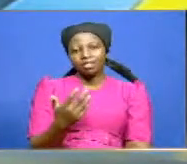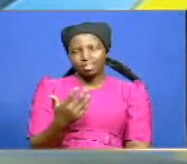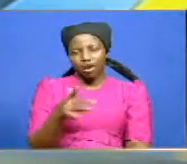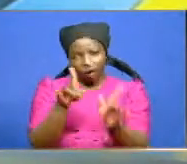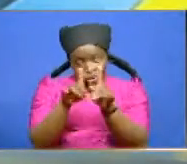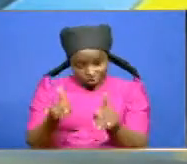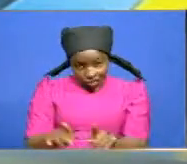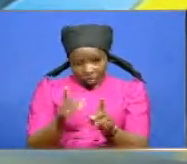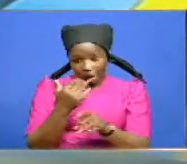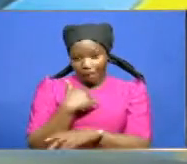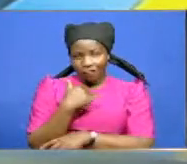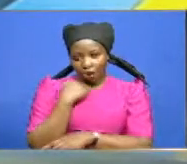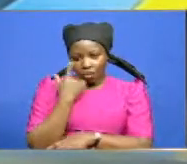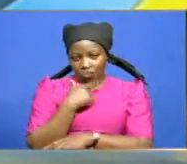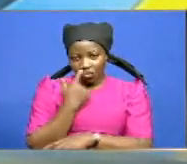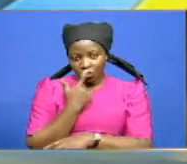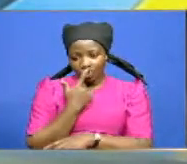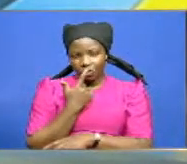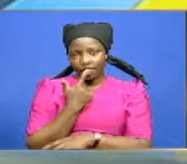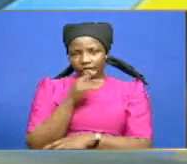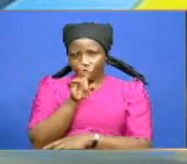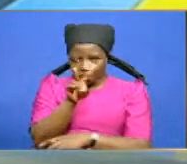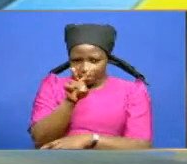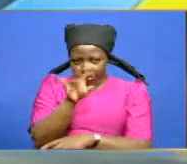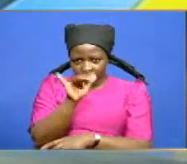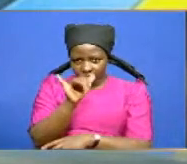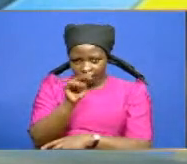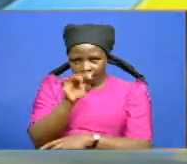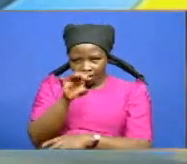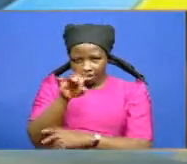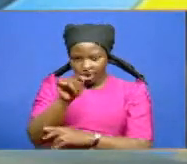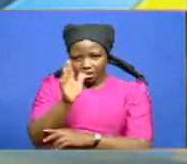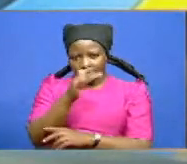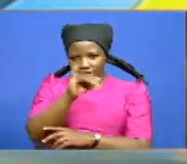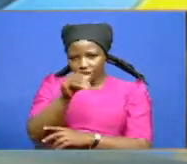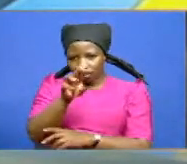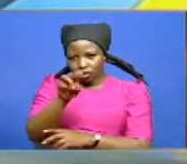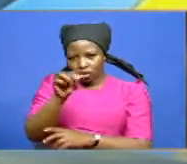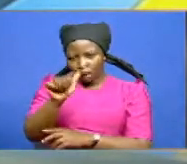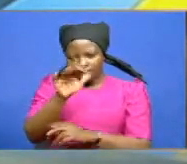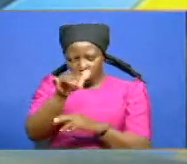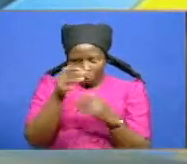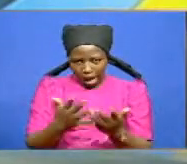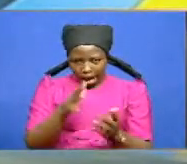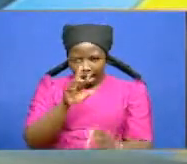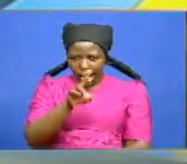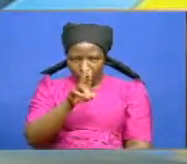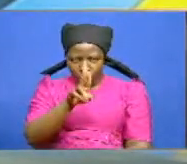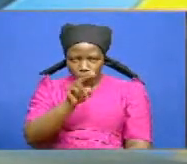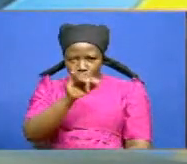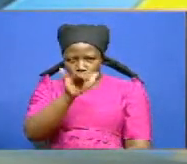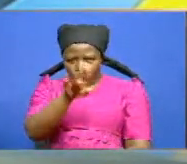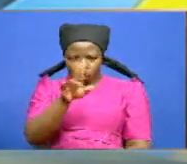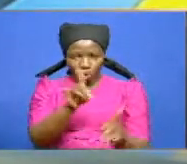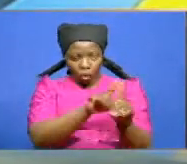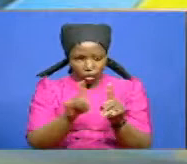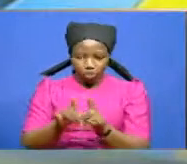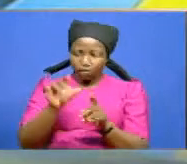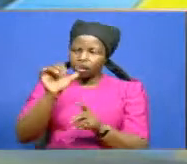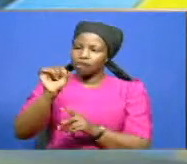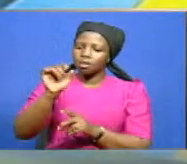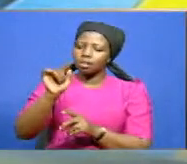also have Vincent Juma from Lunyu Muvunje area, and also Nati Steve watching from